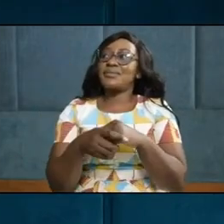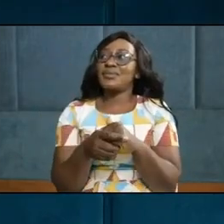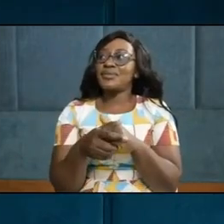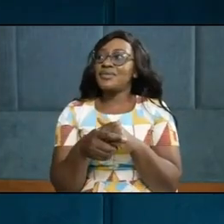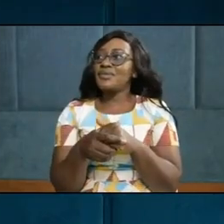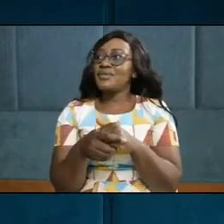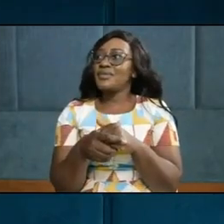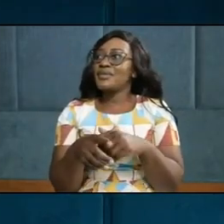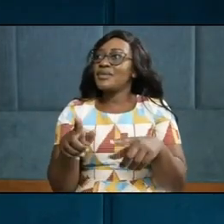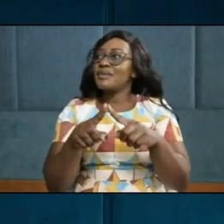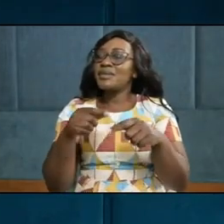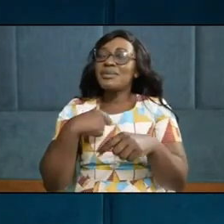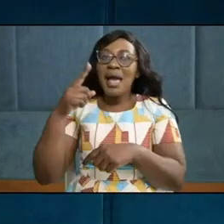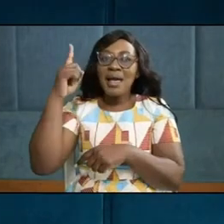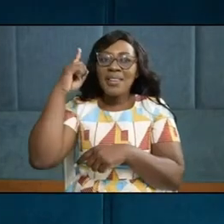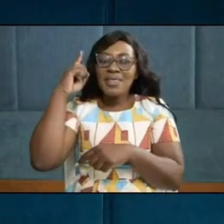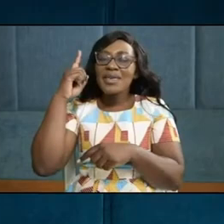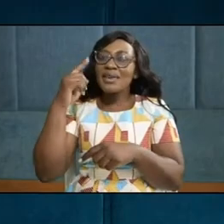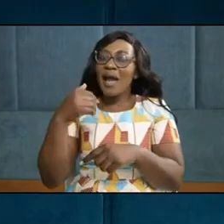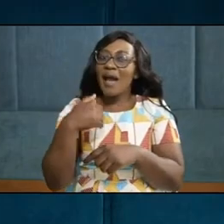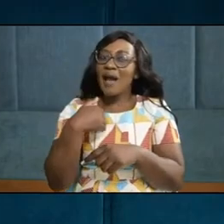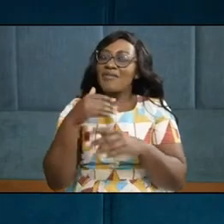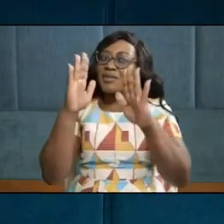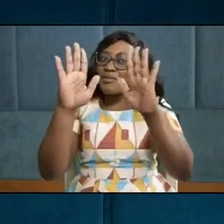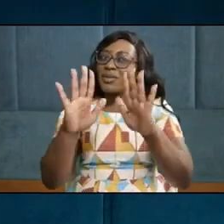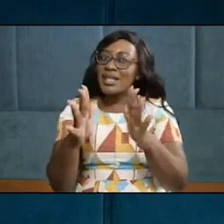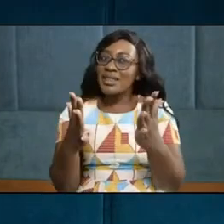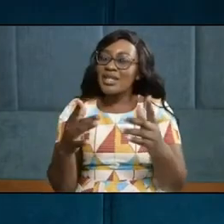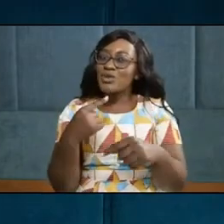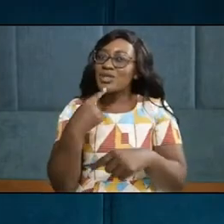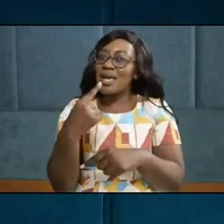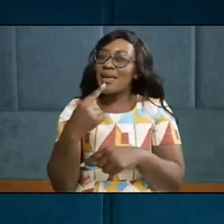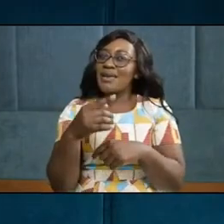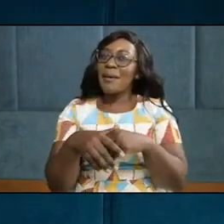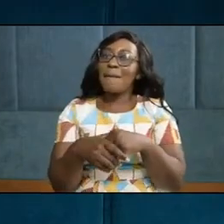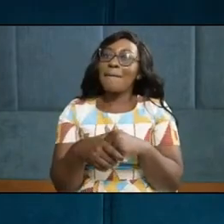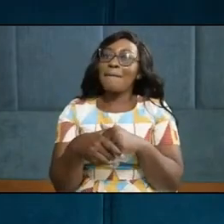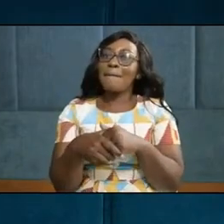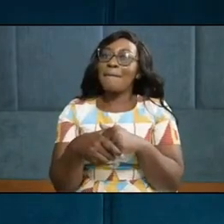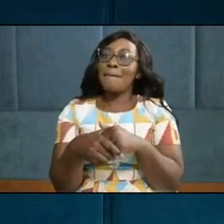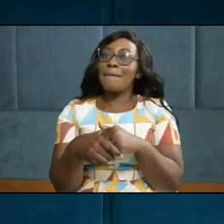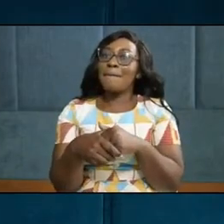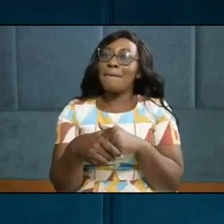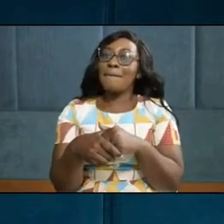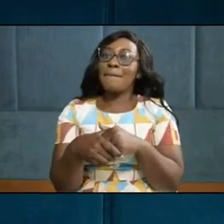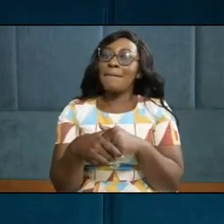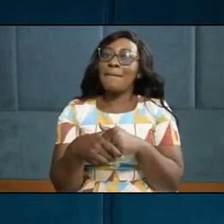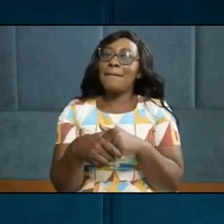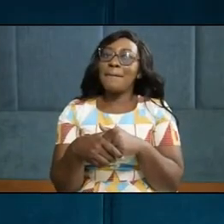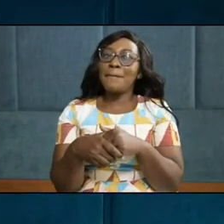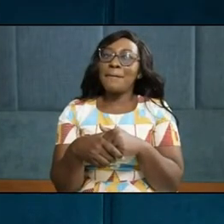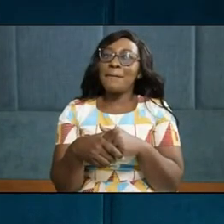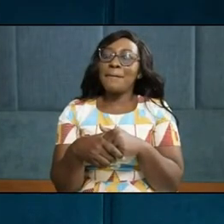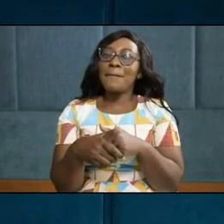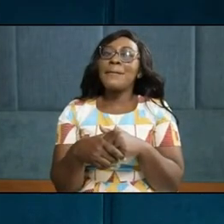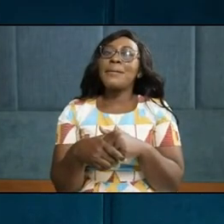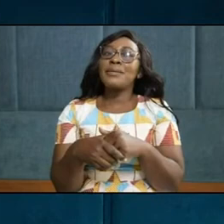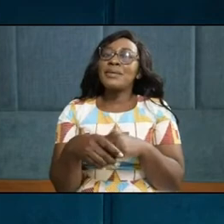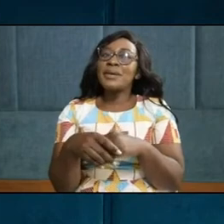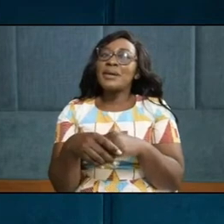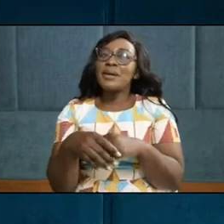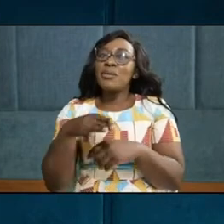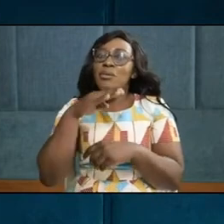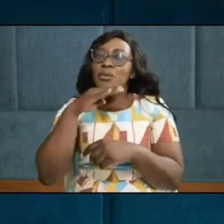I think there was more. There was something even more dramatic than that. Yes, Maria. As Paul kept